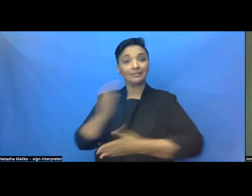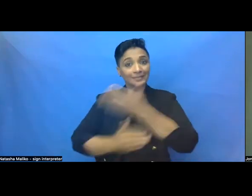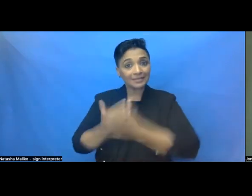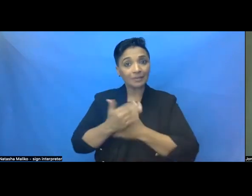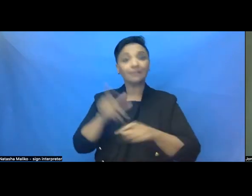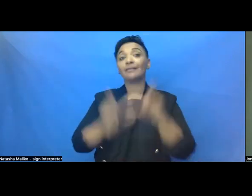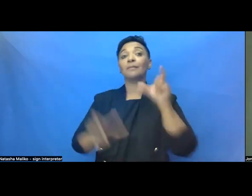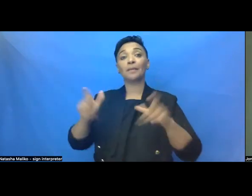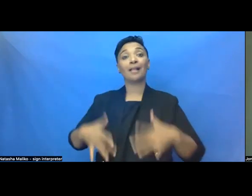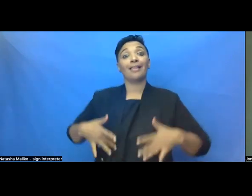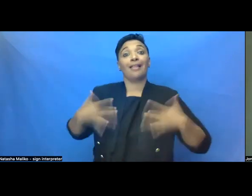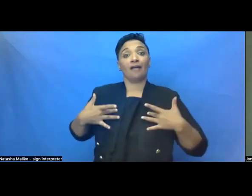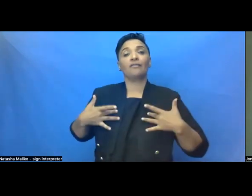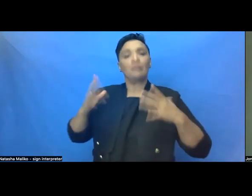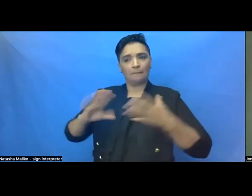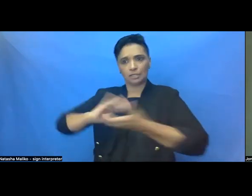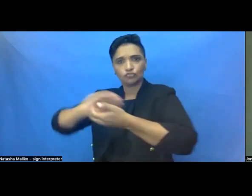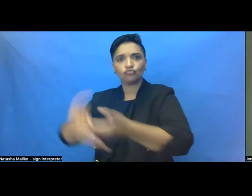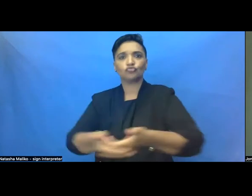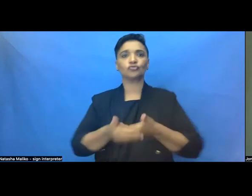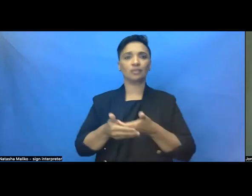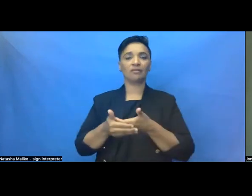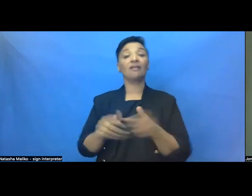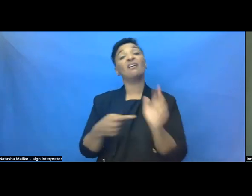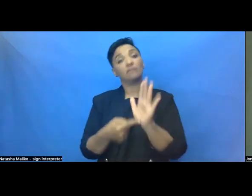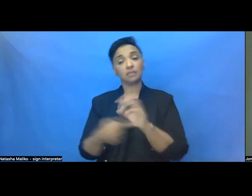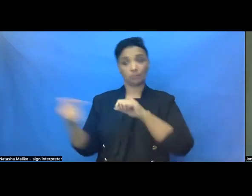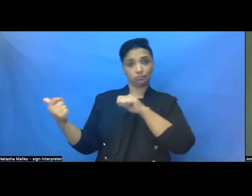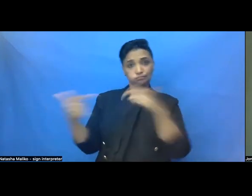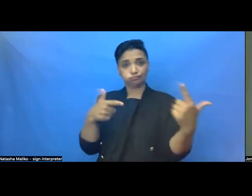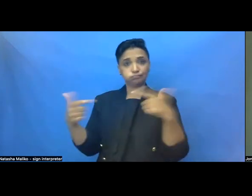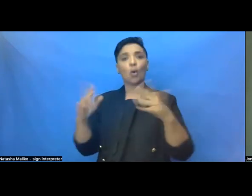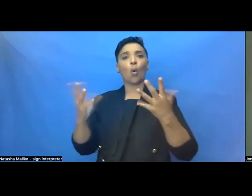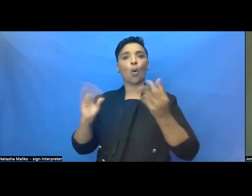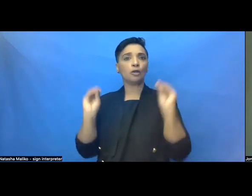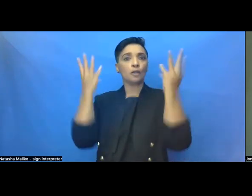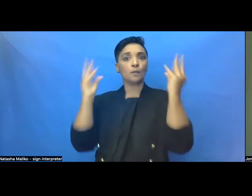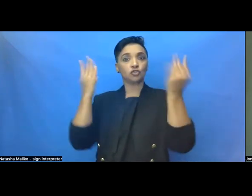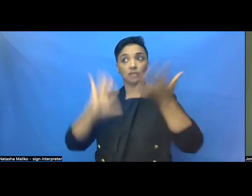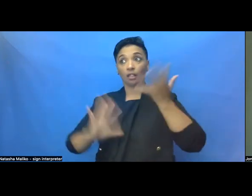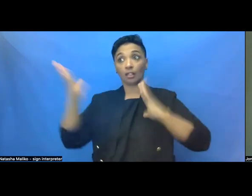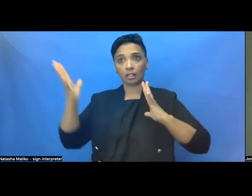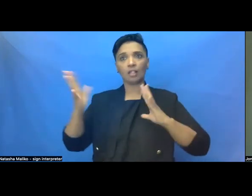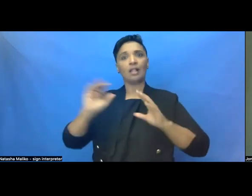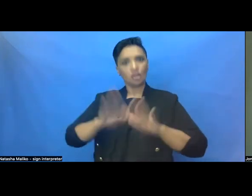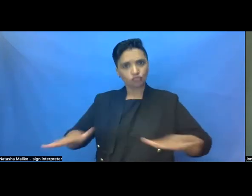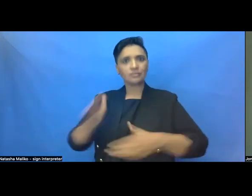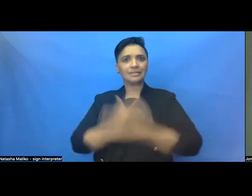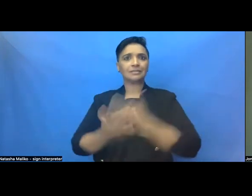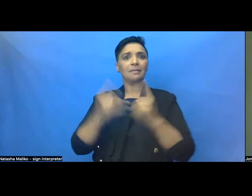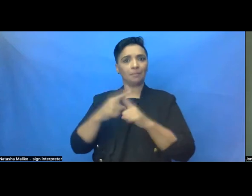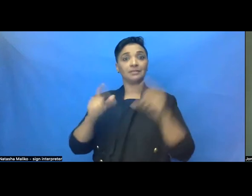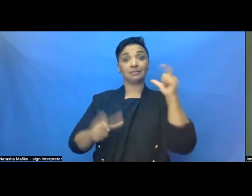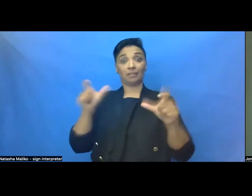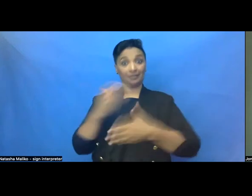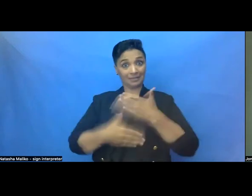disabilities in situations of risk, including in armed conflicts and humanitarian emergencies. Within this call, the CRPD